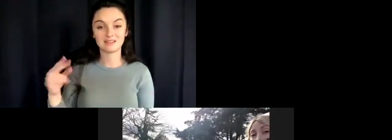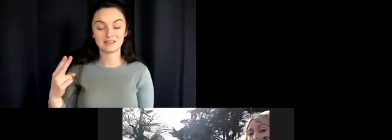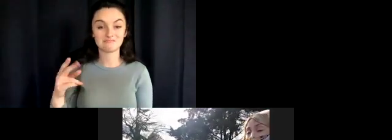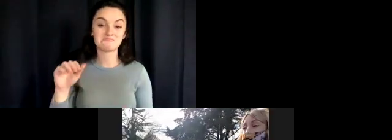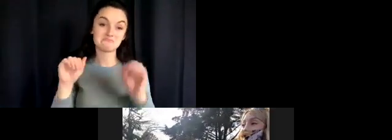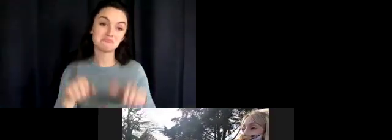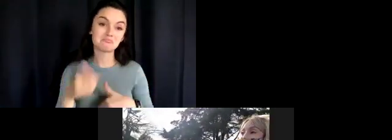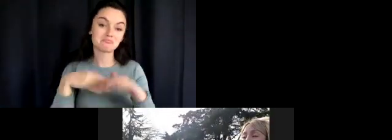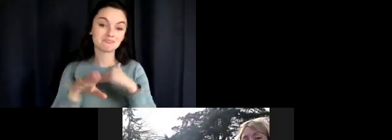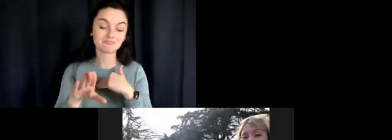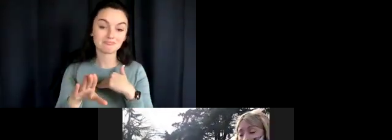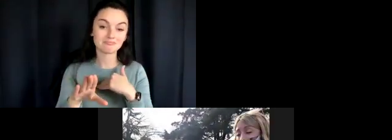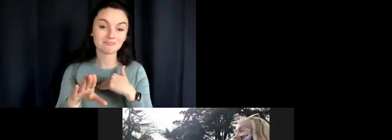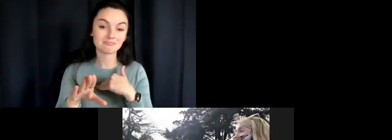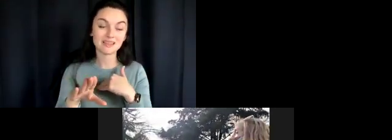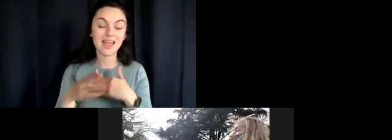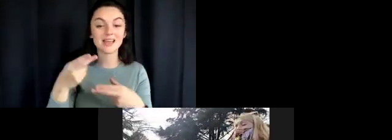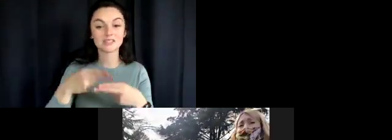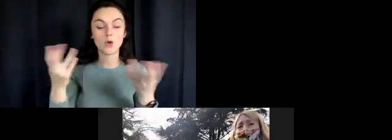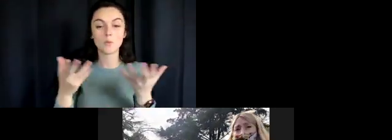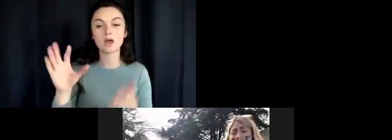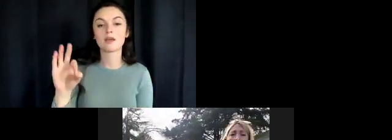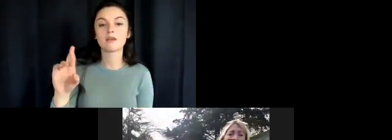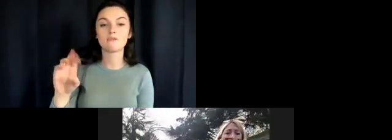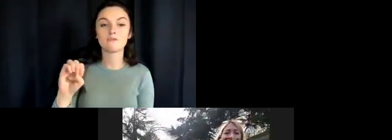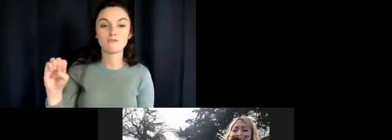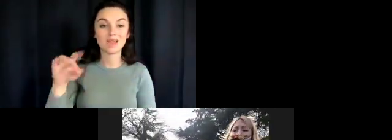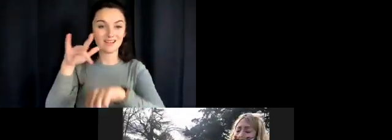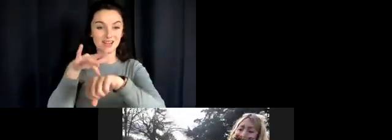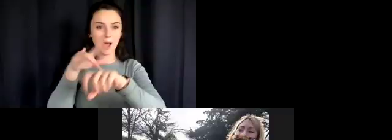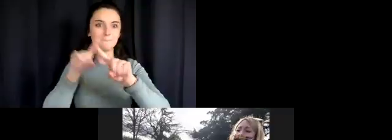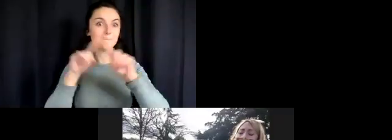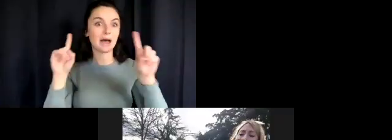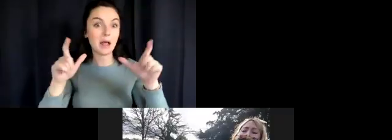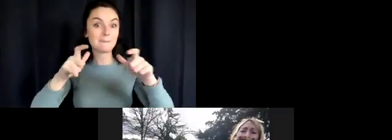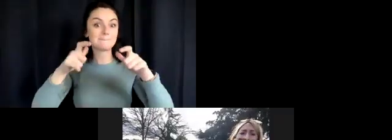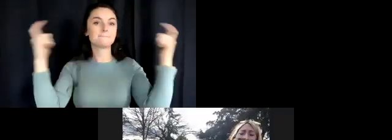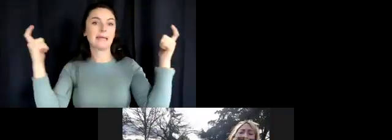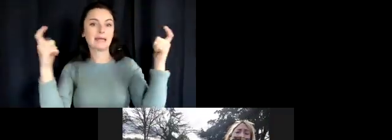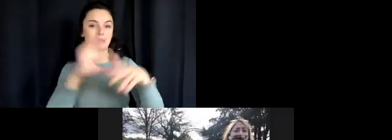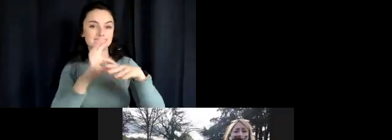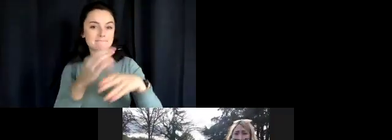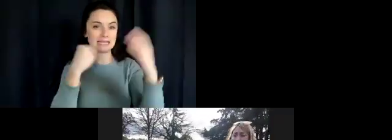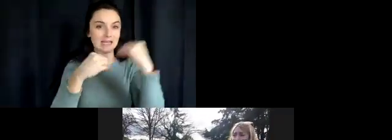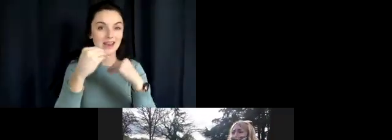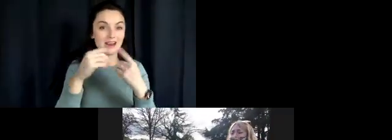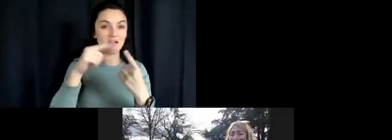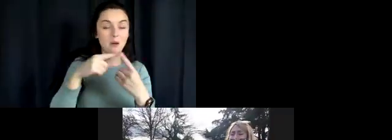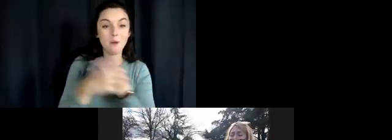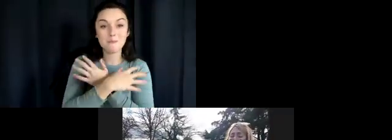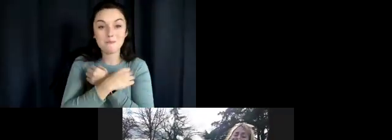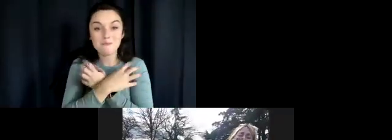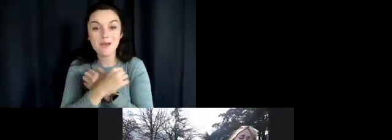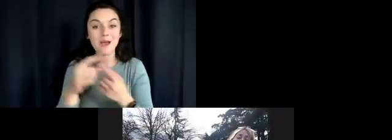keepers work with them. What's called free contact. But any one of our large carnivores, like our bears, our lions, our tigers, there always has to